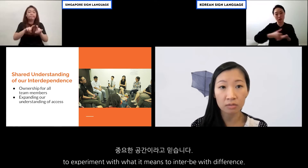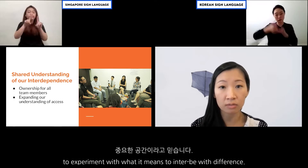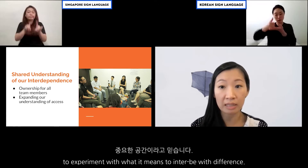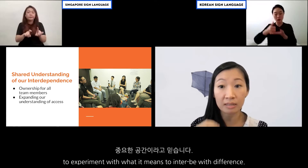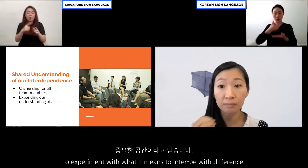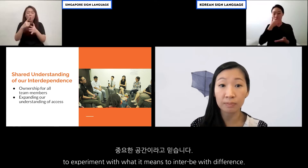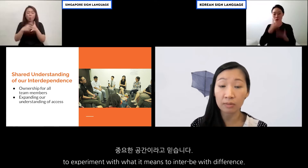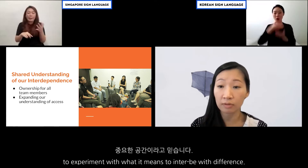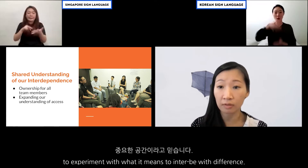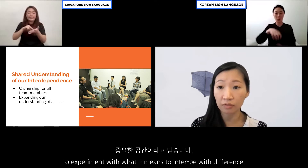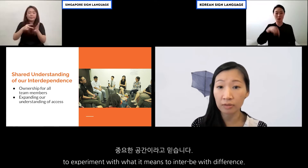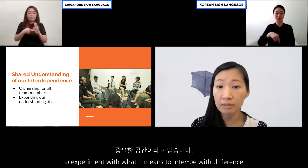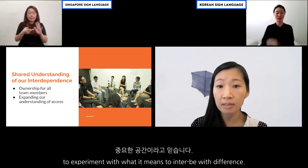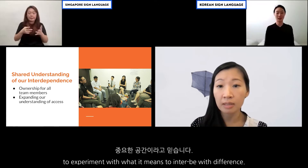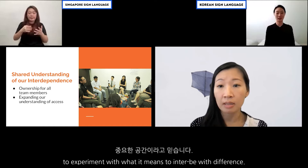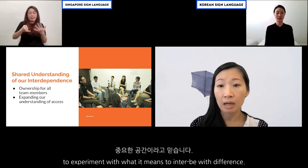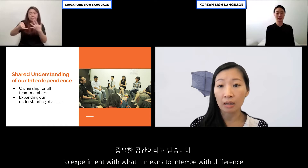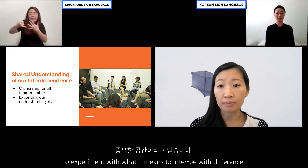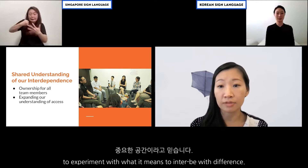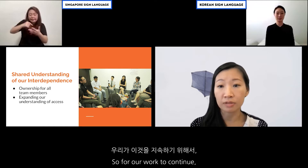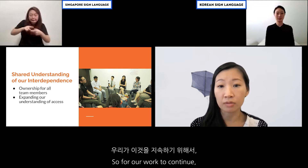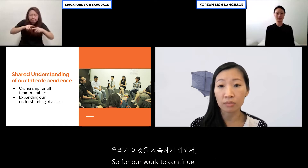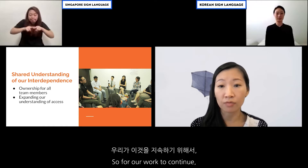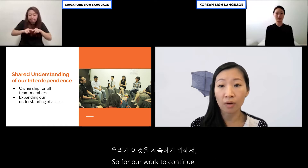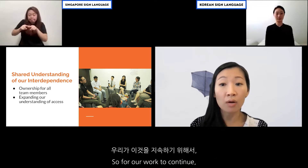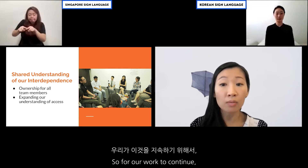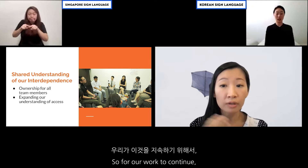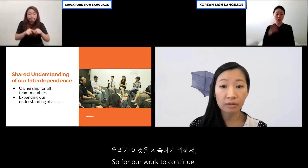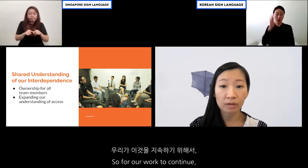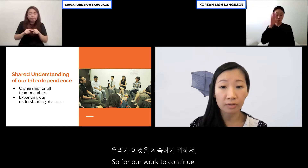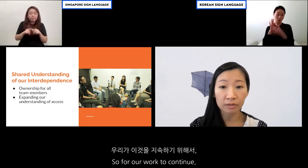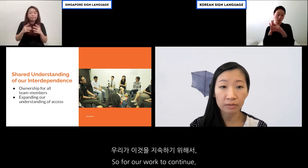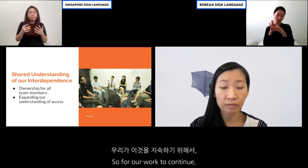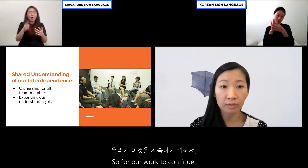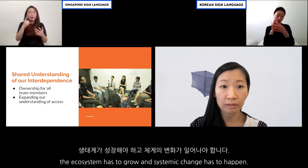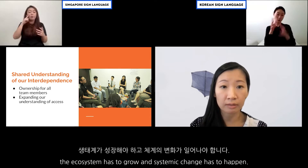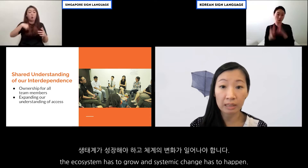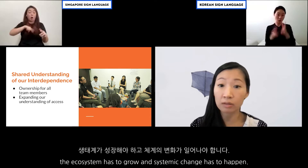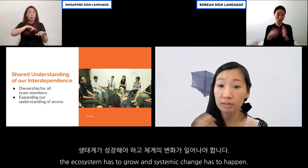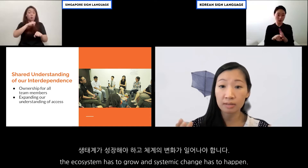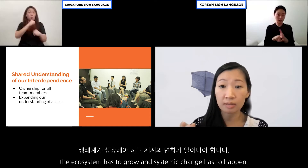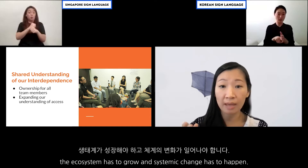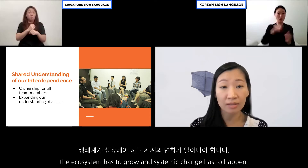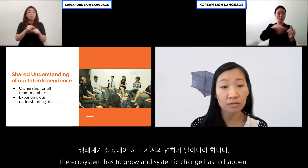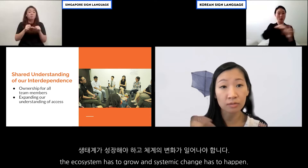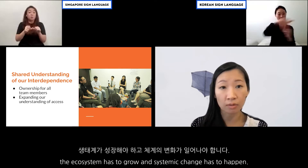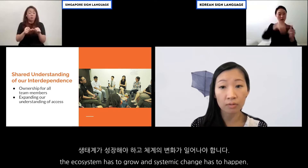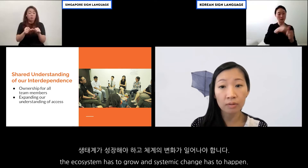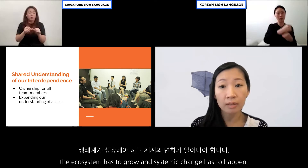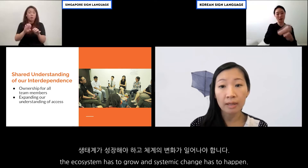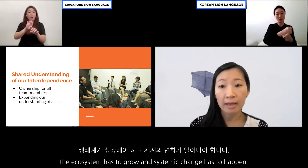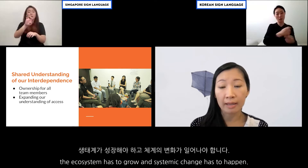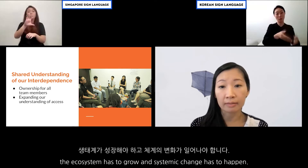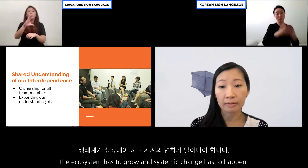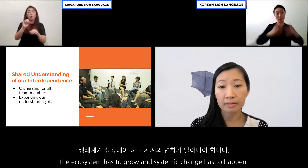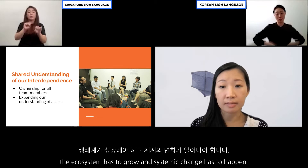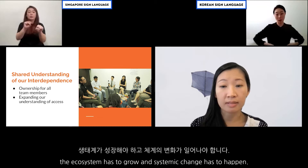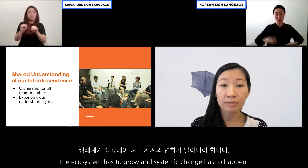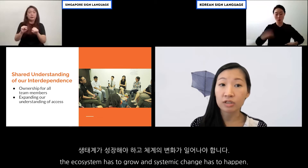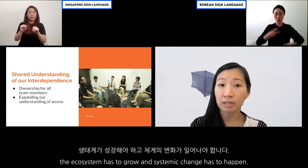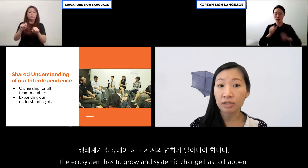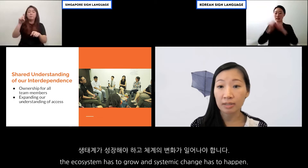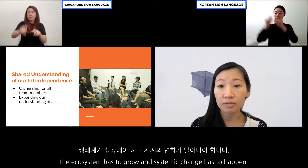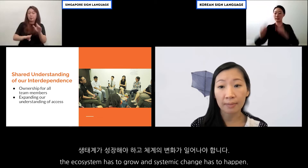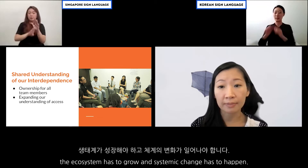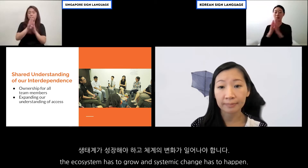means to interbe with difference. So for our work to continue, the ecosystem has to grow and